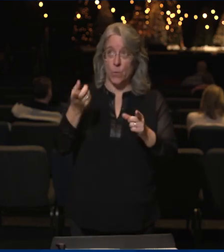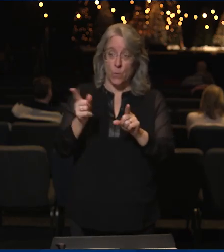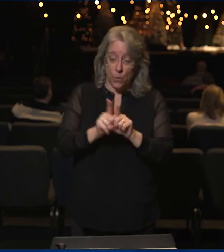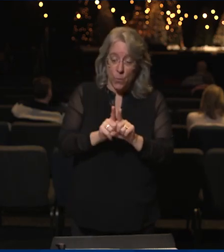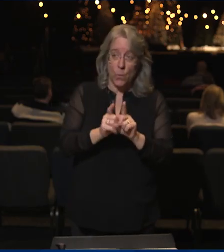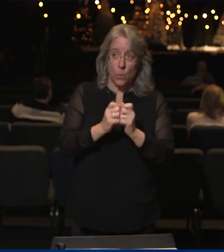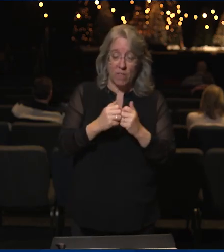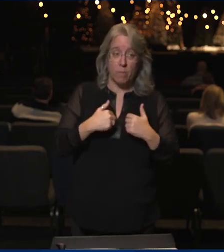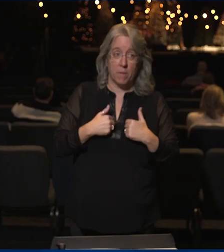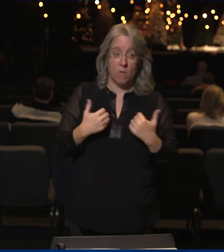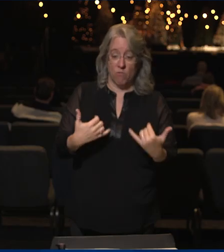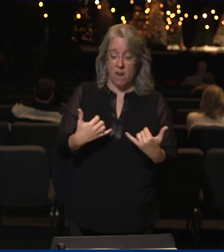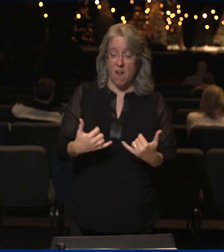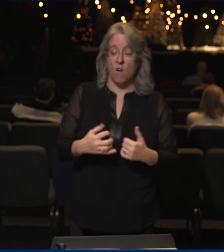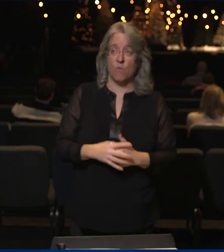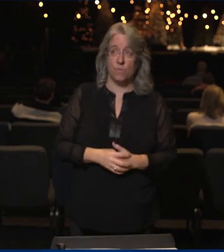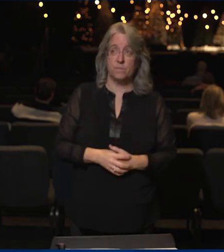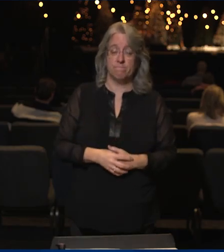me now.